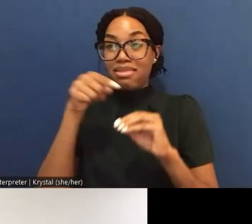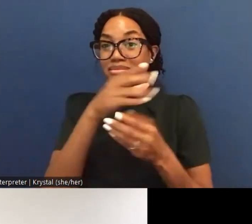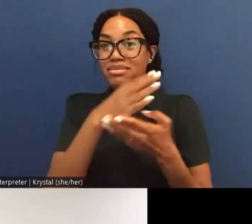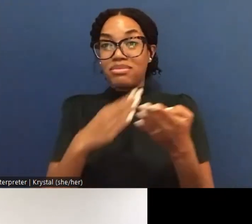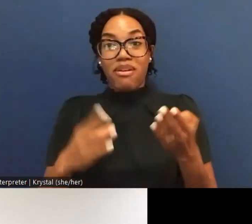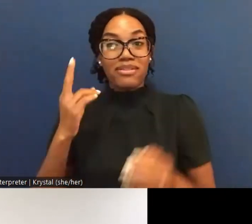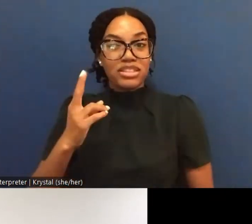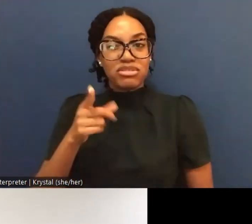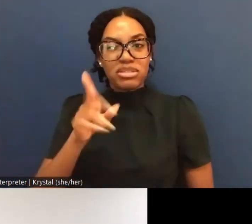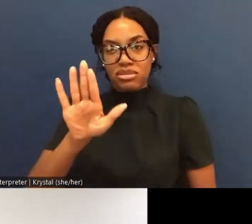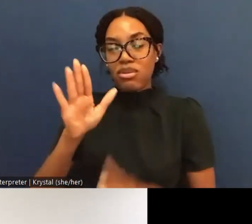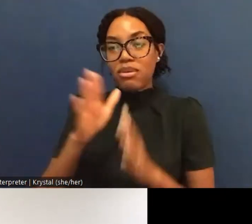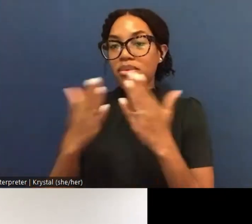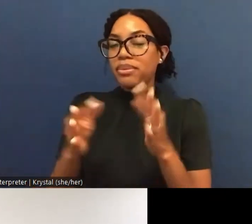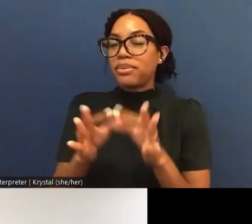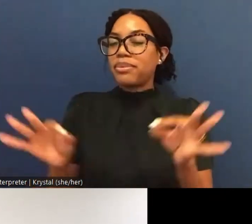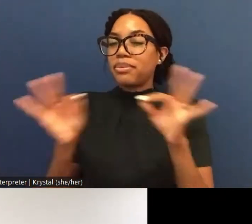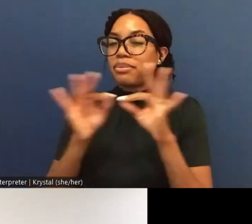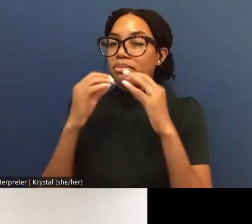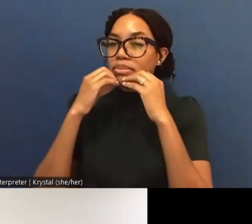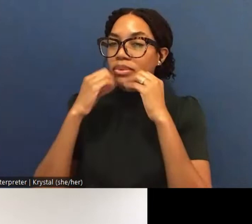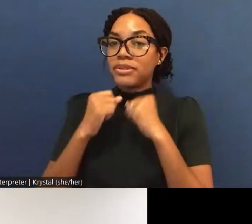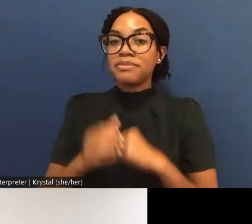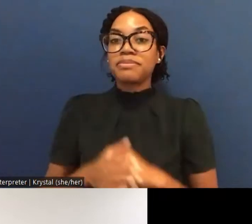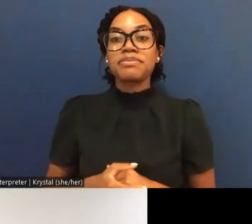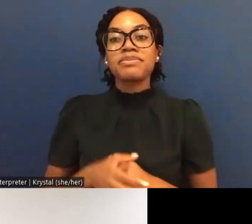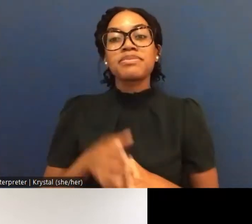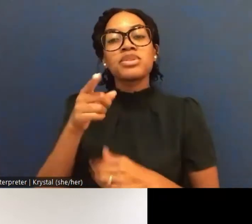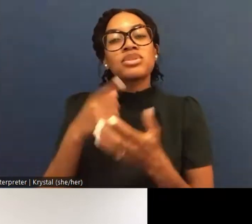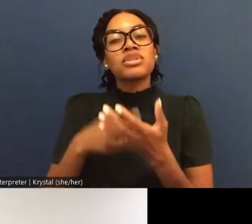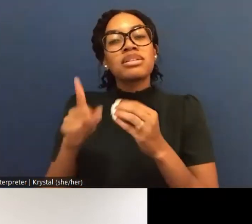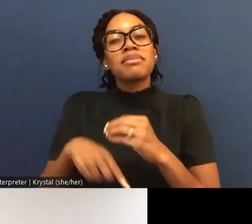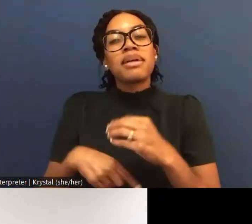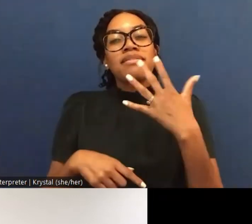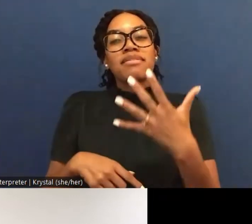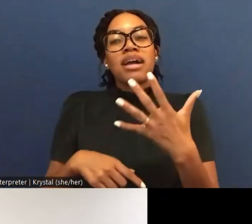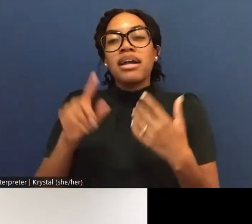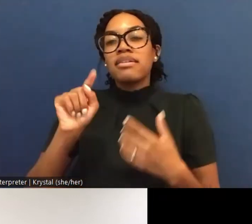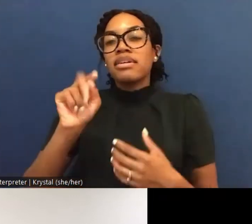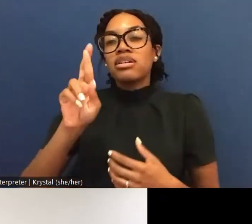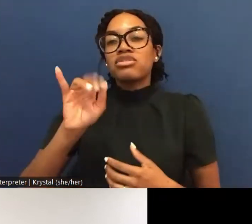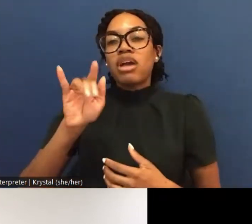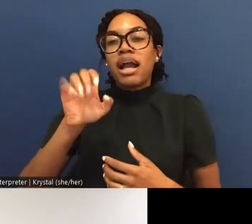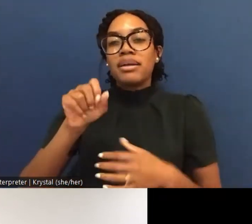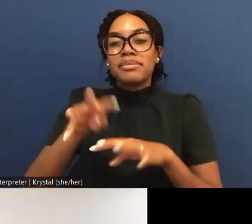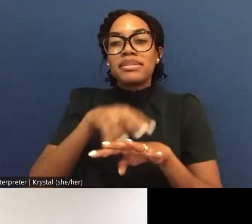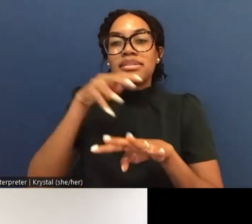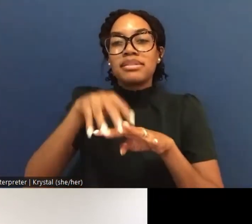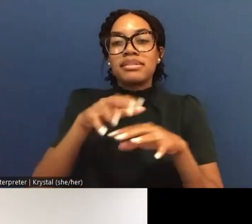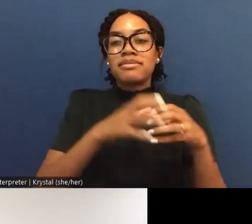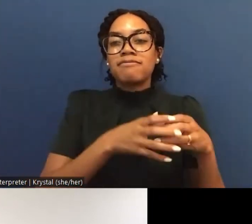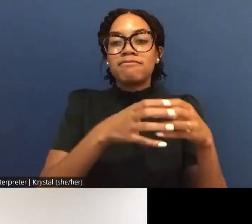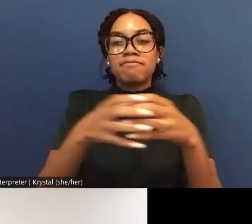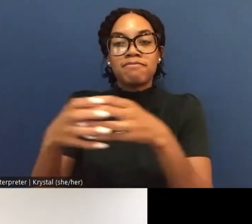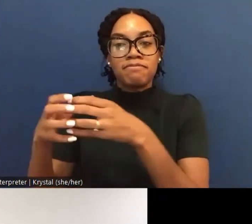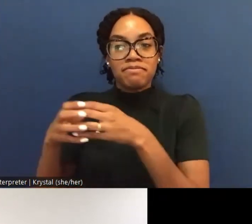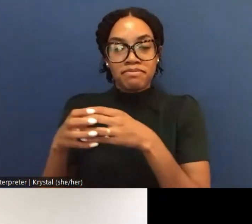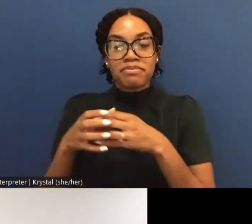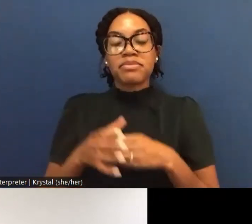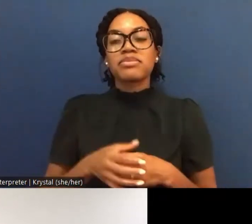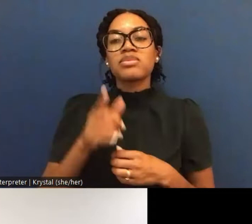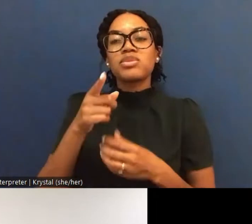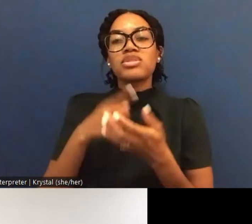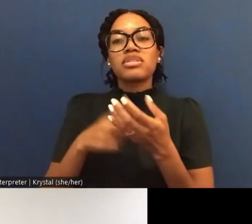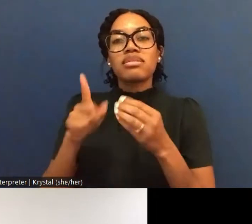history. And you talk about the five tribes. So in making a connection in the first chapter, you talk about how enslavement